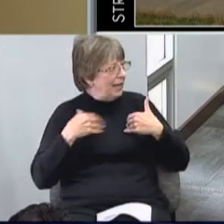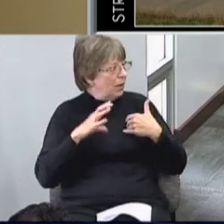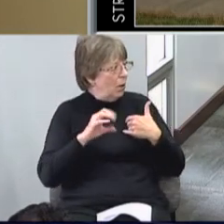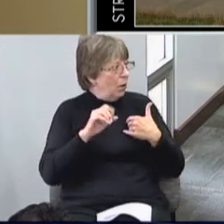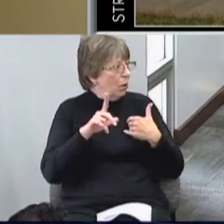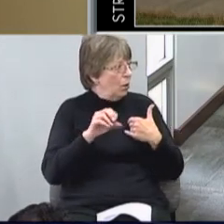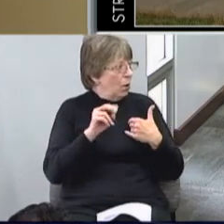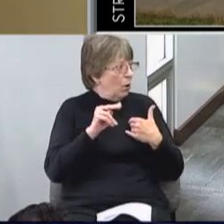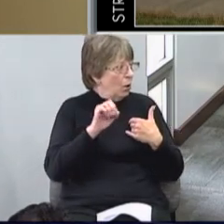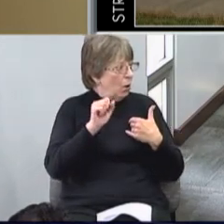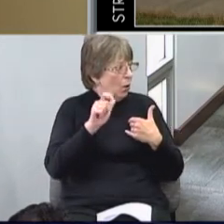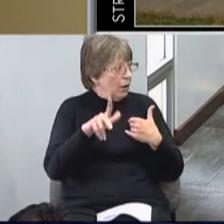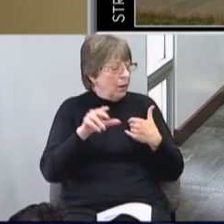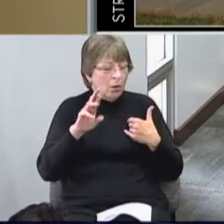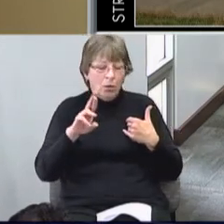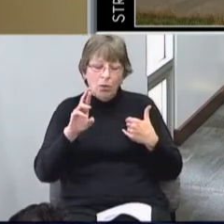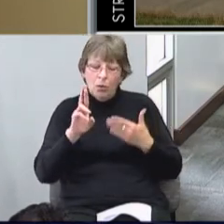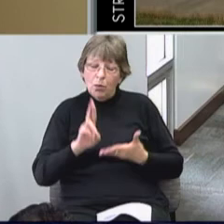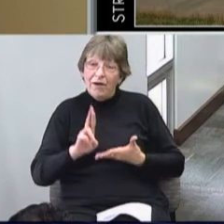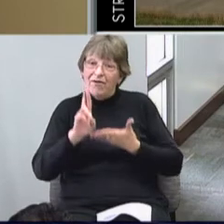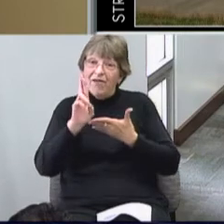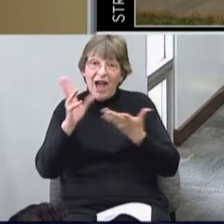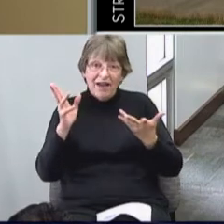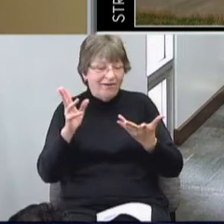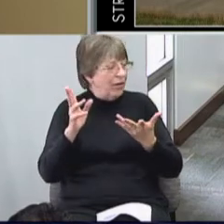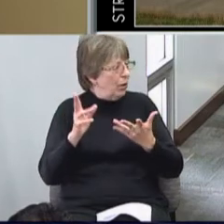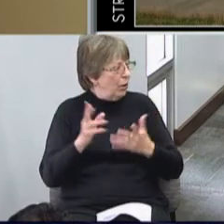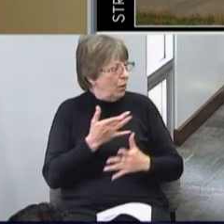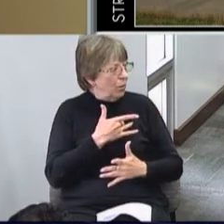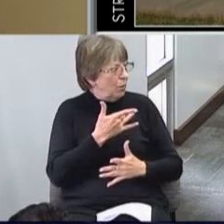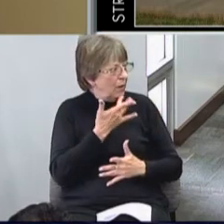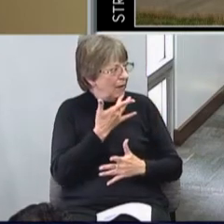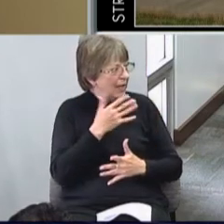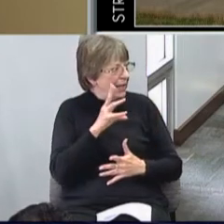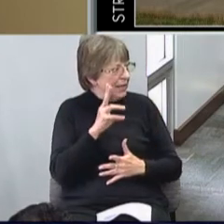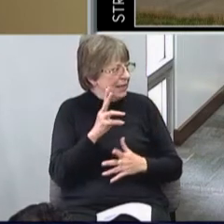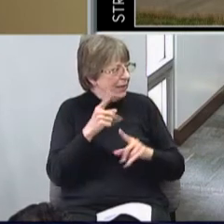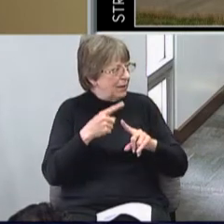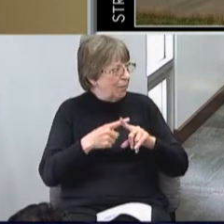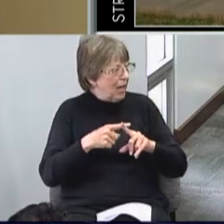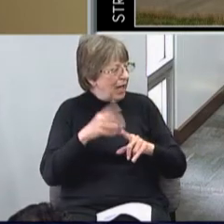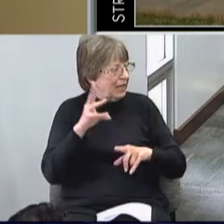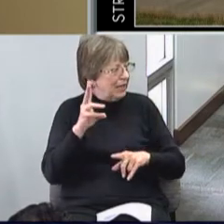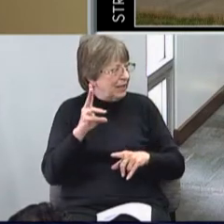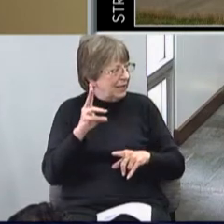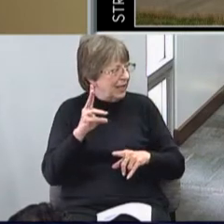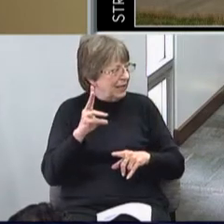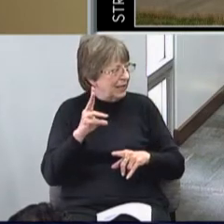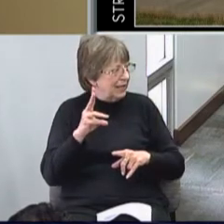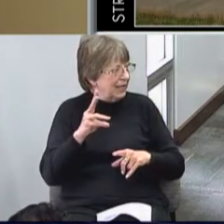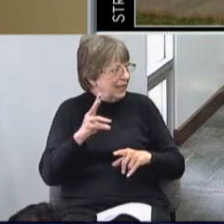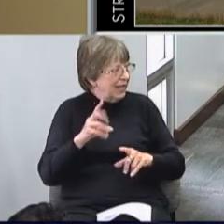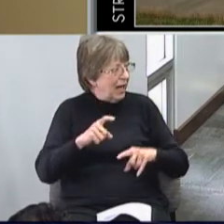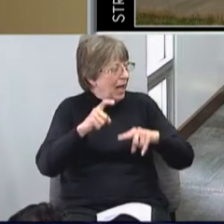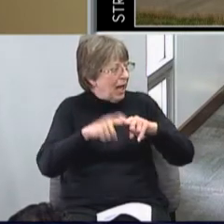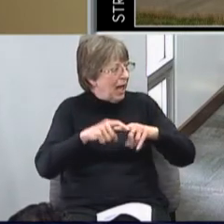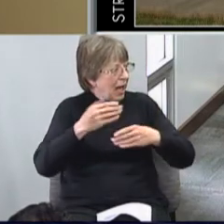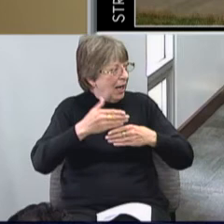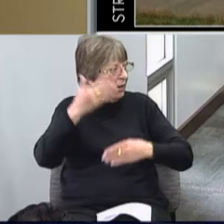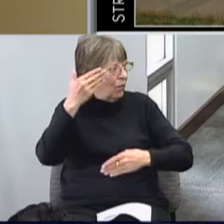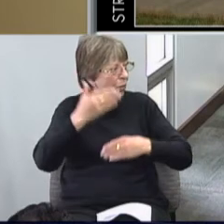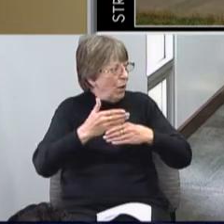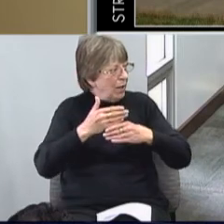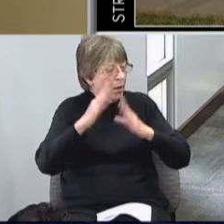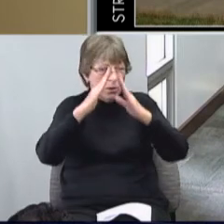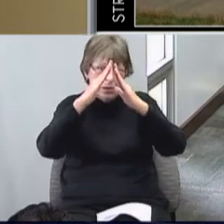revival stylistic preferences. The 6x6 double-hung windows, multi-light entry doors, and steeply pitched